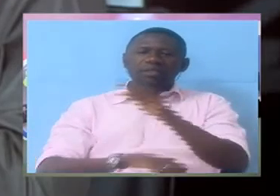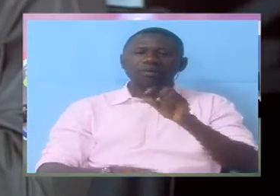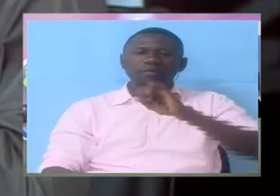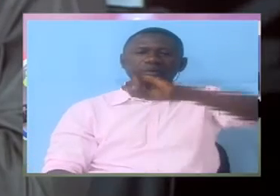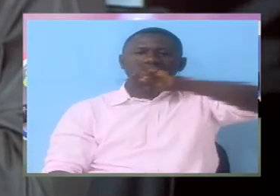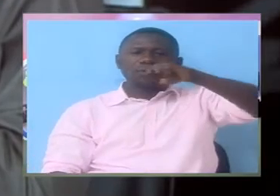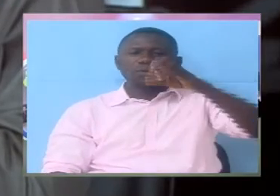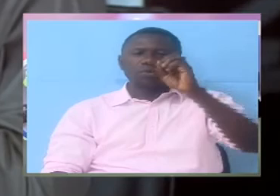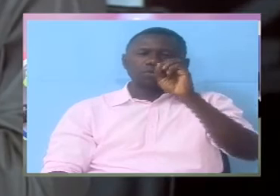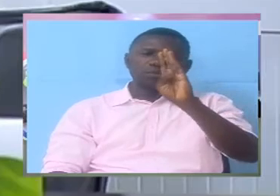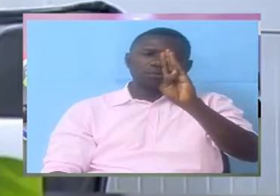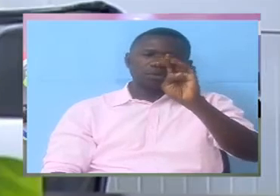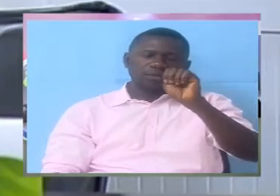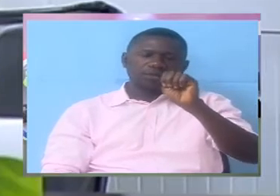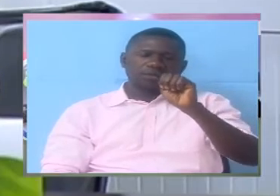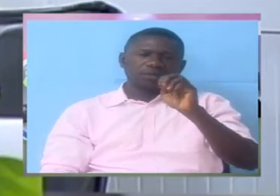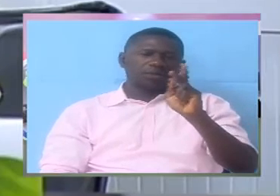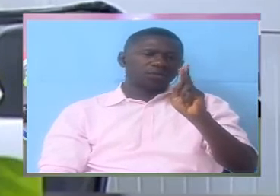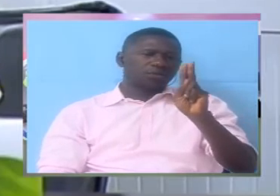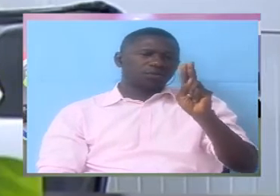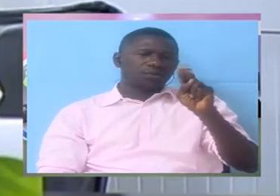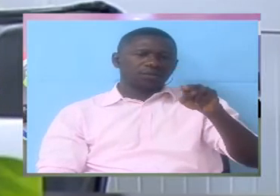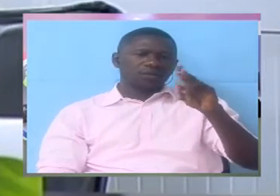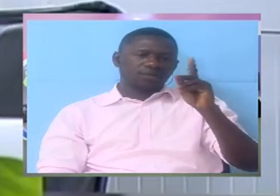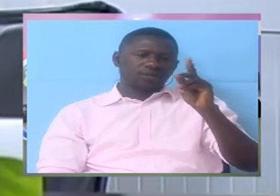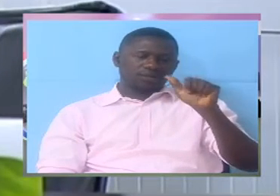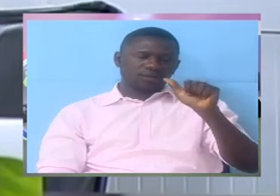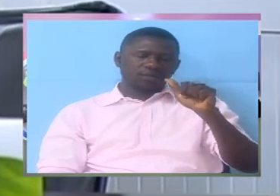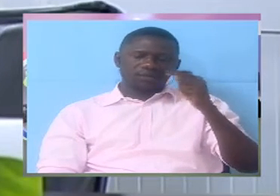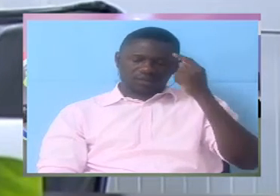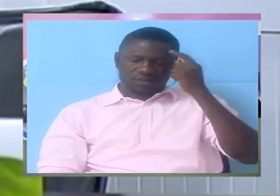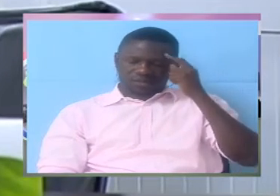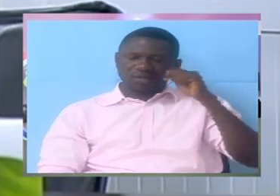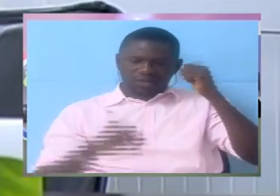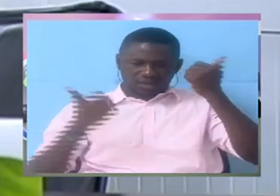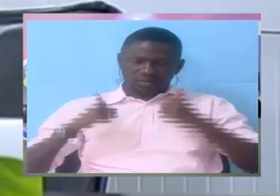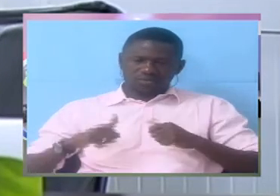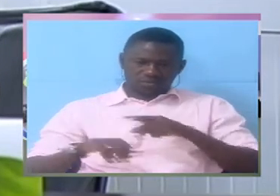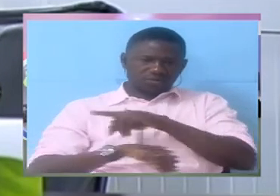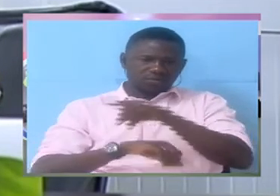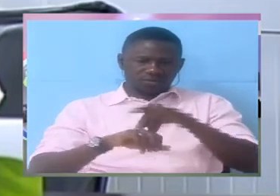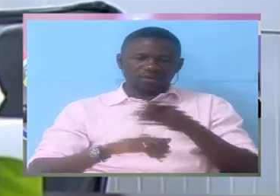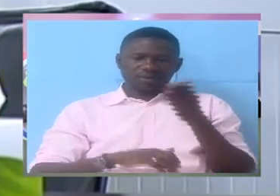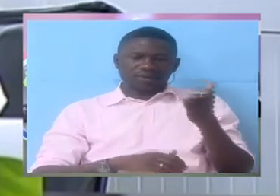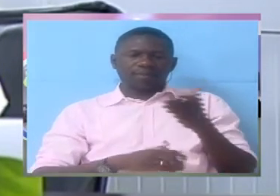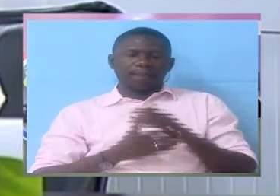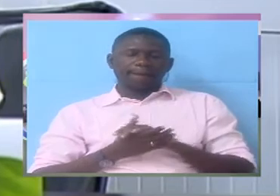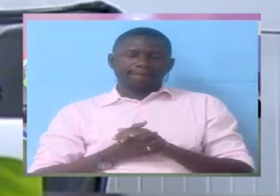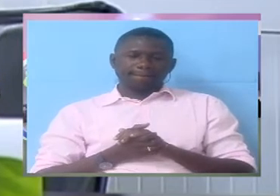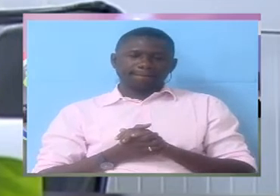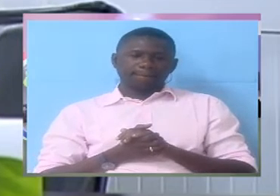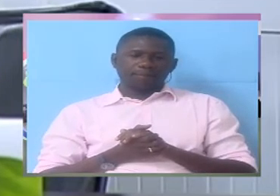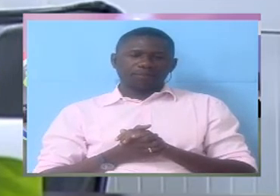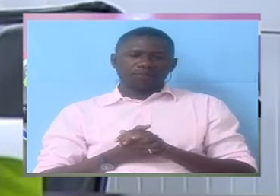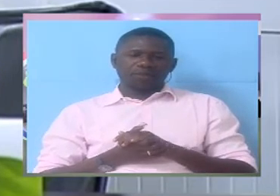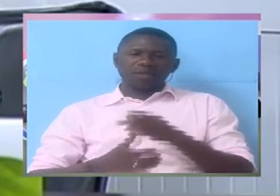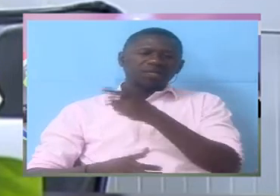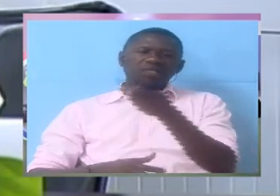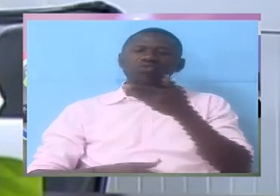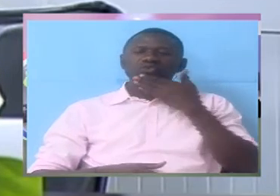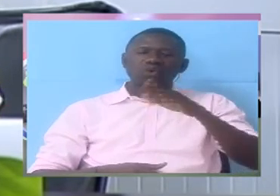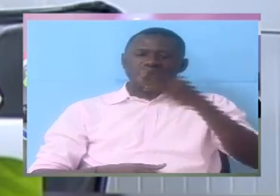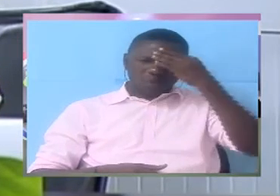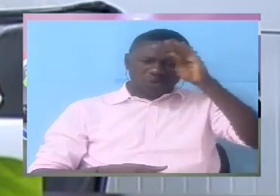called Jobkunda. I think that's the place where this happened. Yeah, it be more disturbed. They